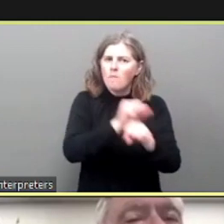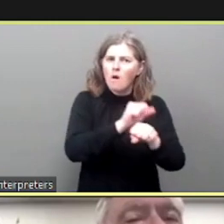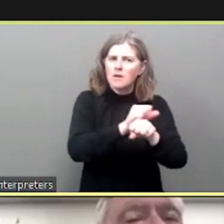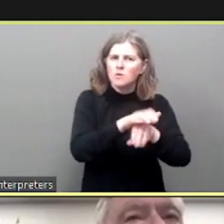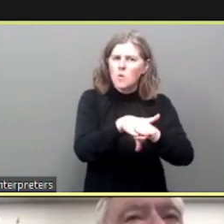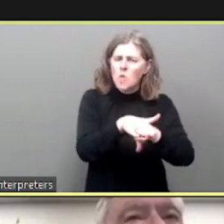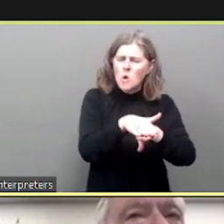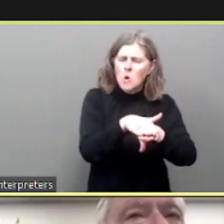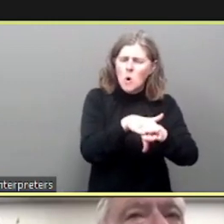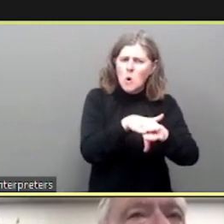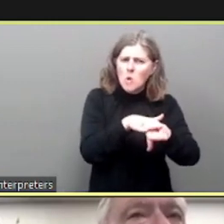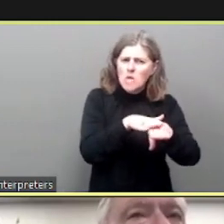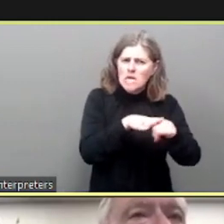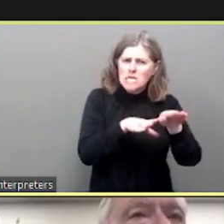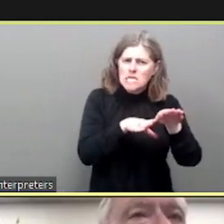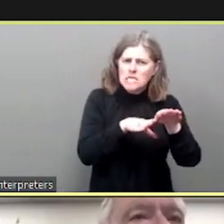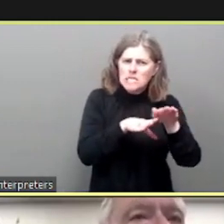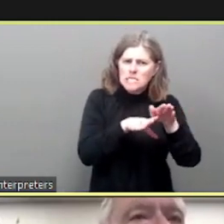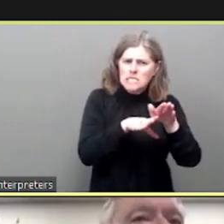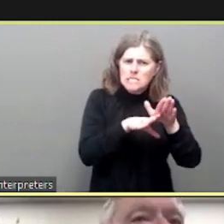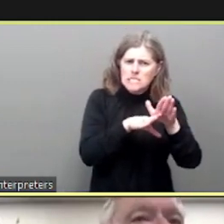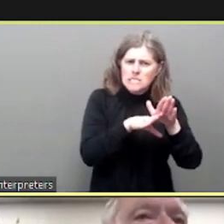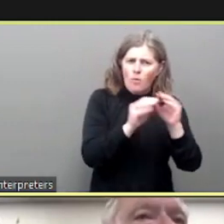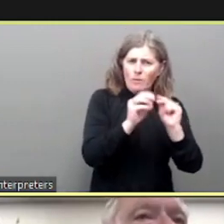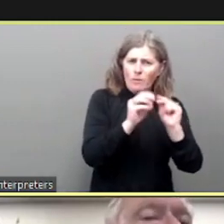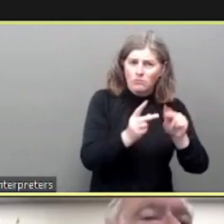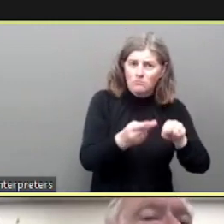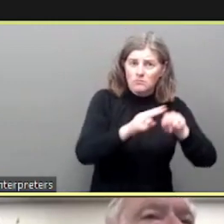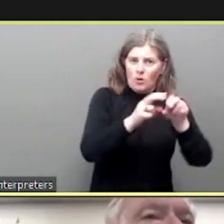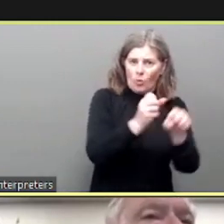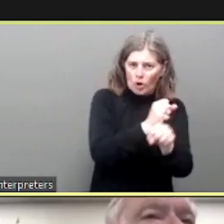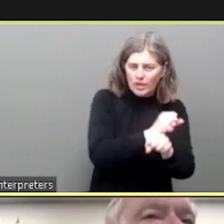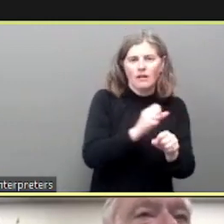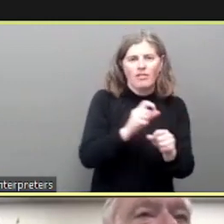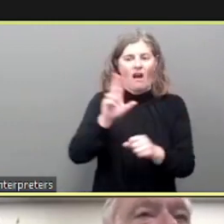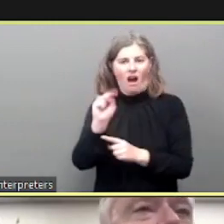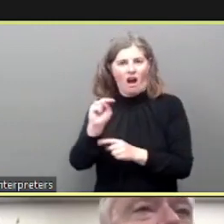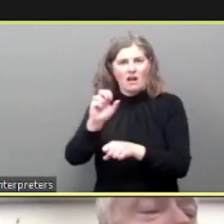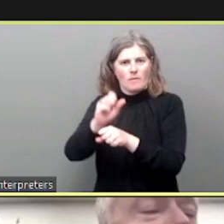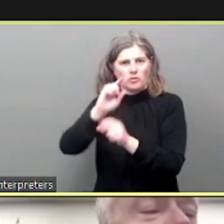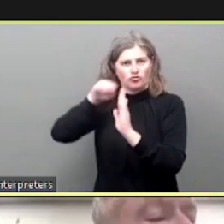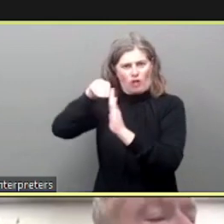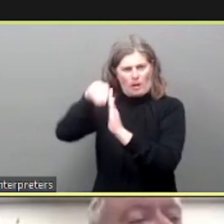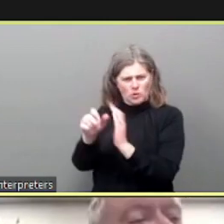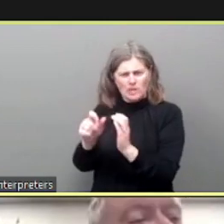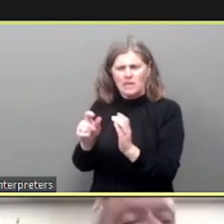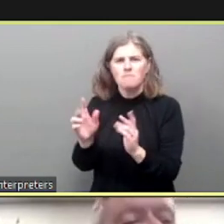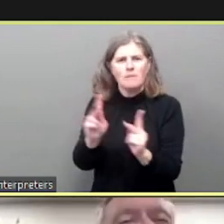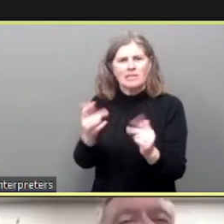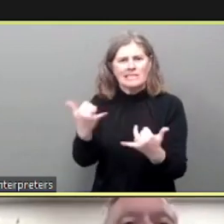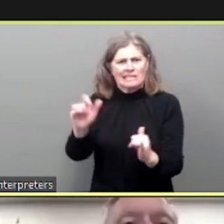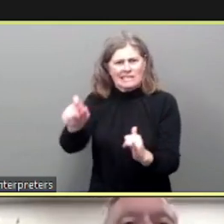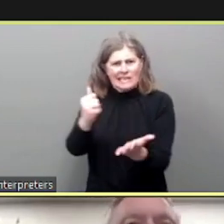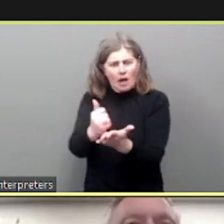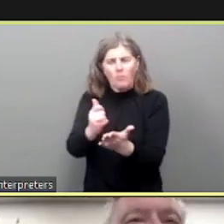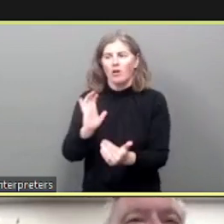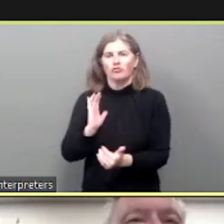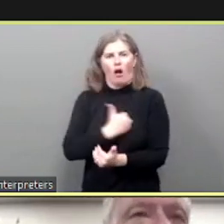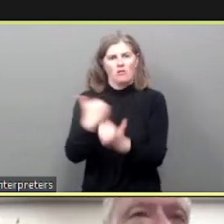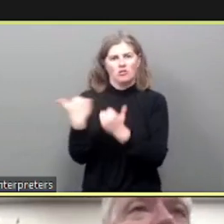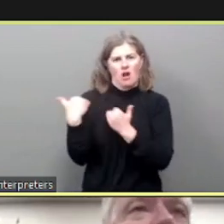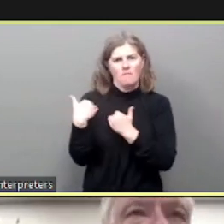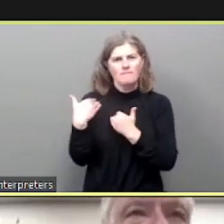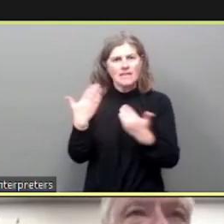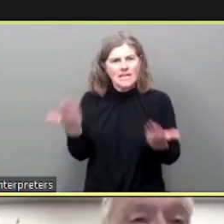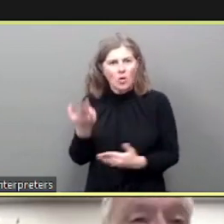progressively dropping, a lot of folks still need help. And while that's our job at the Human Services Department to make sure